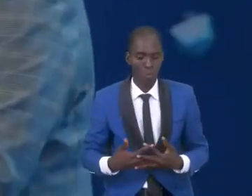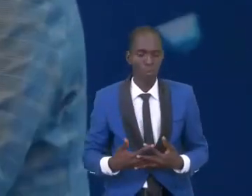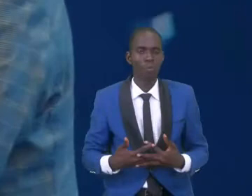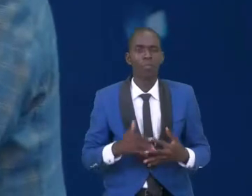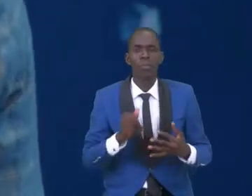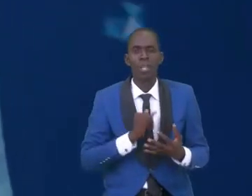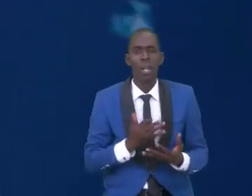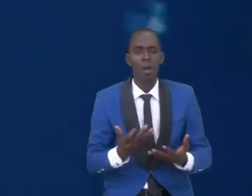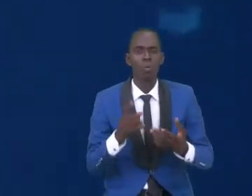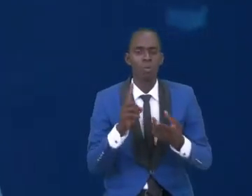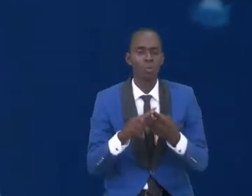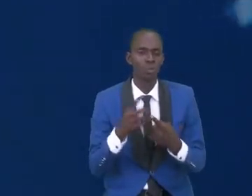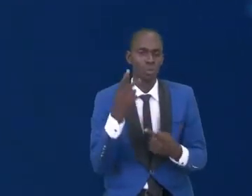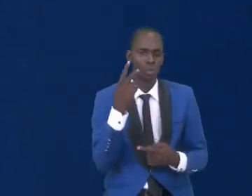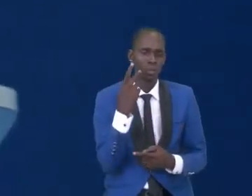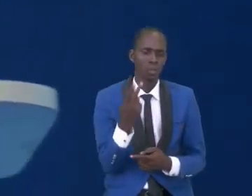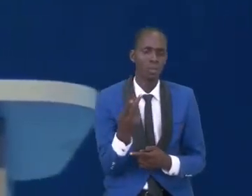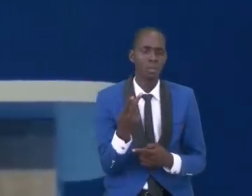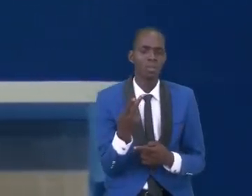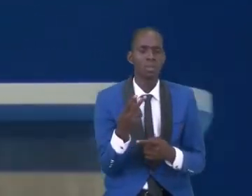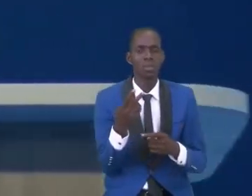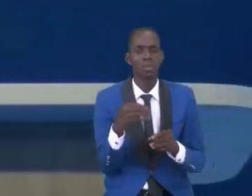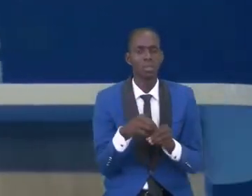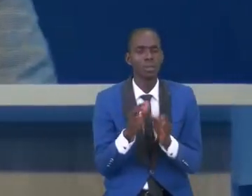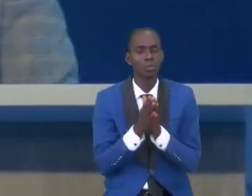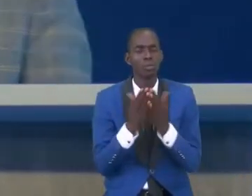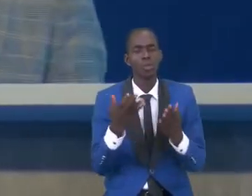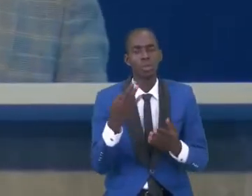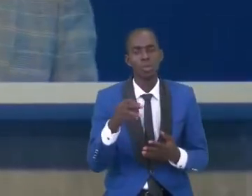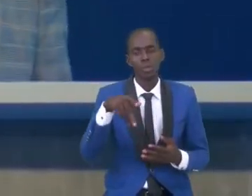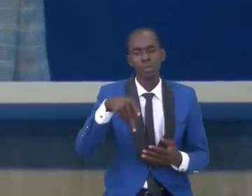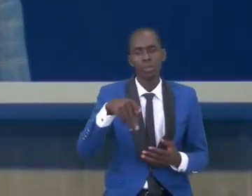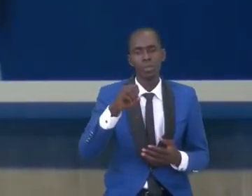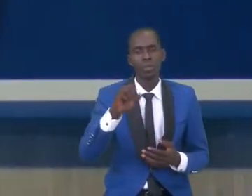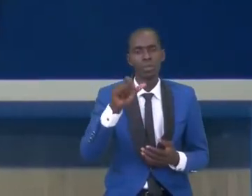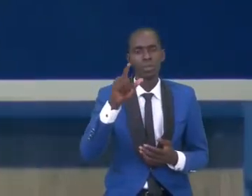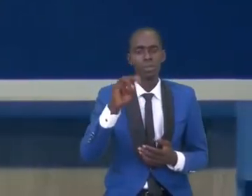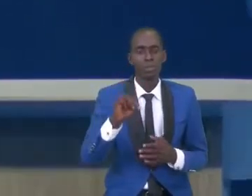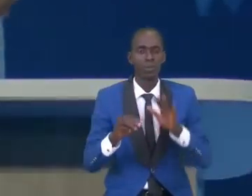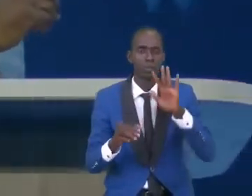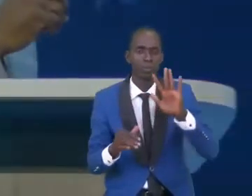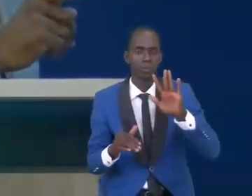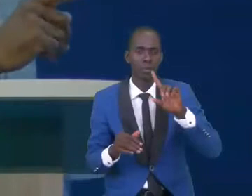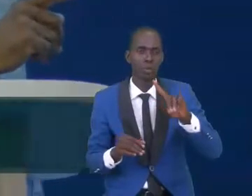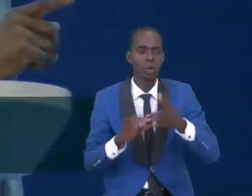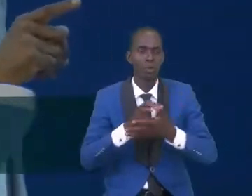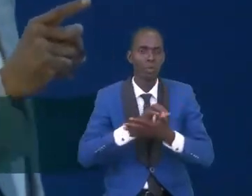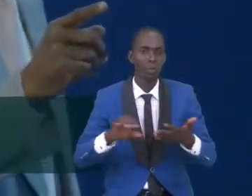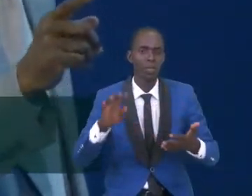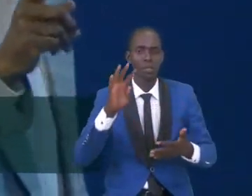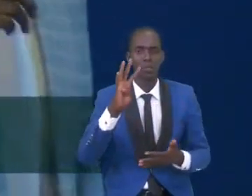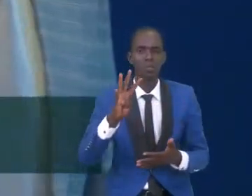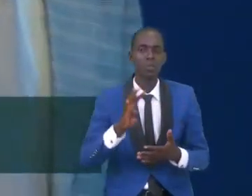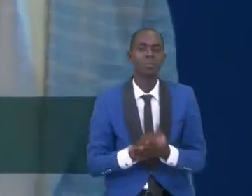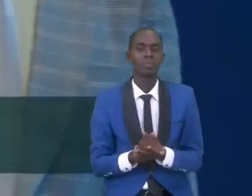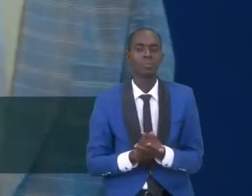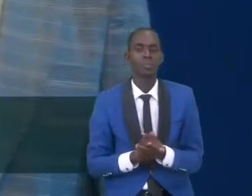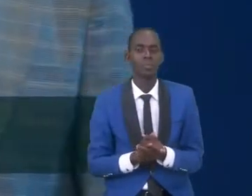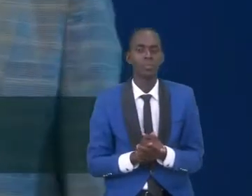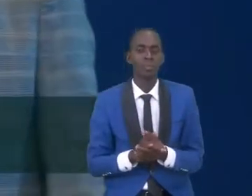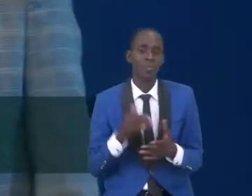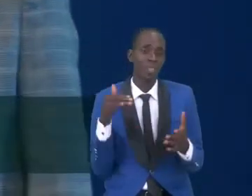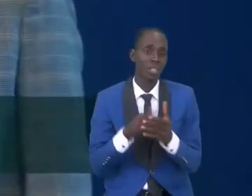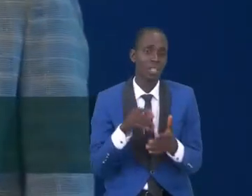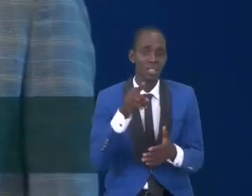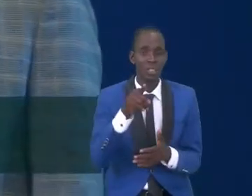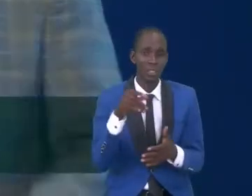look at Psalm 51. I'm reading from verse 4. Psalm 51, verse 4. Against